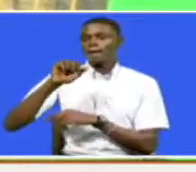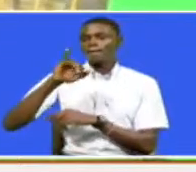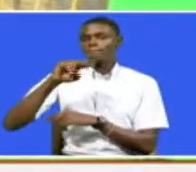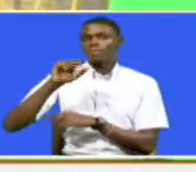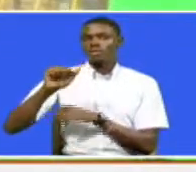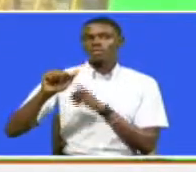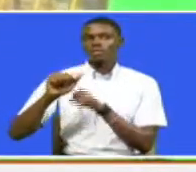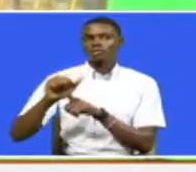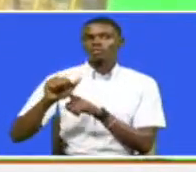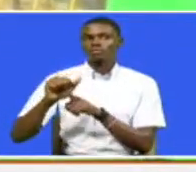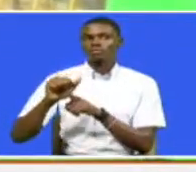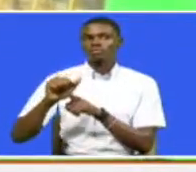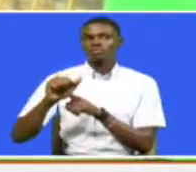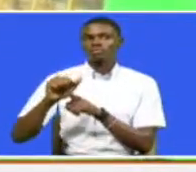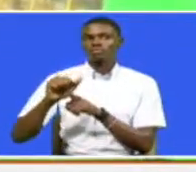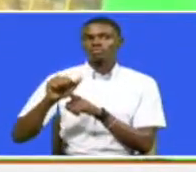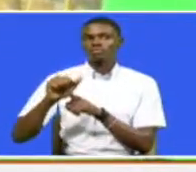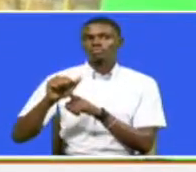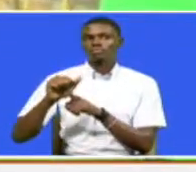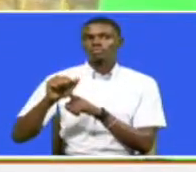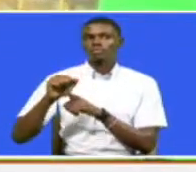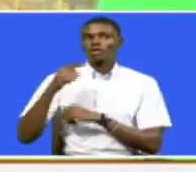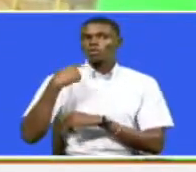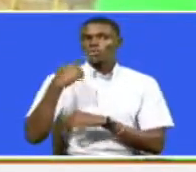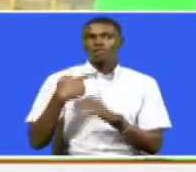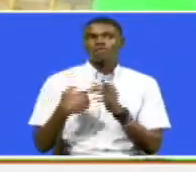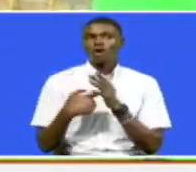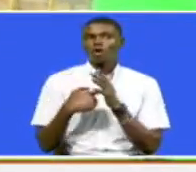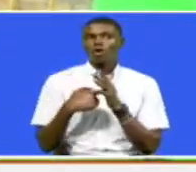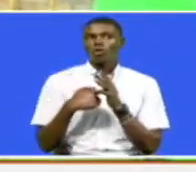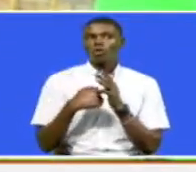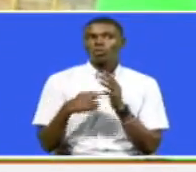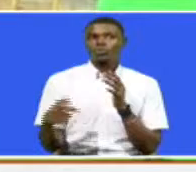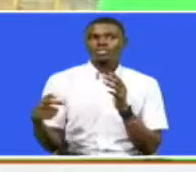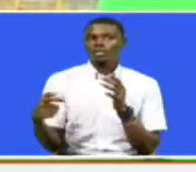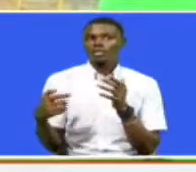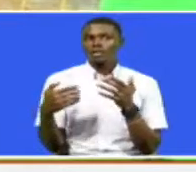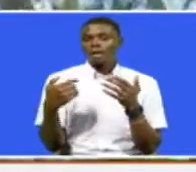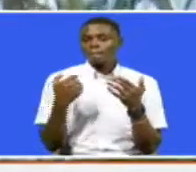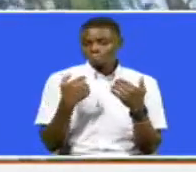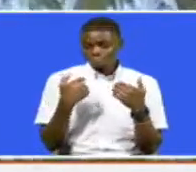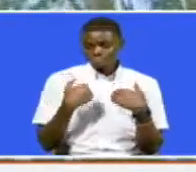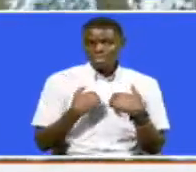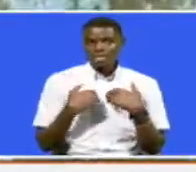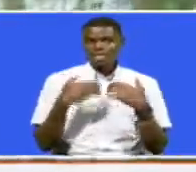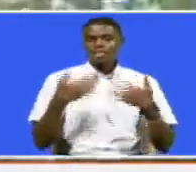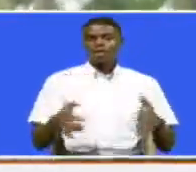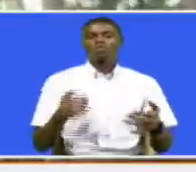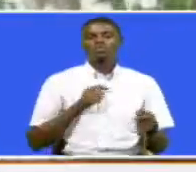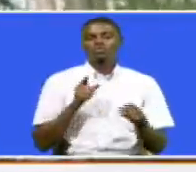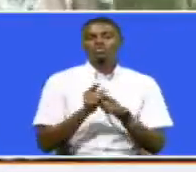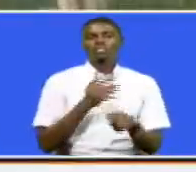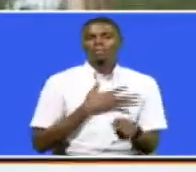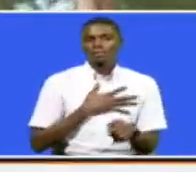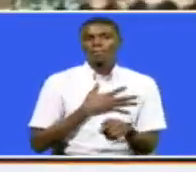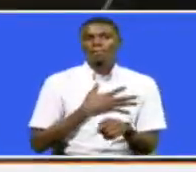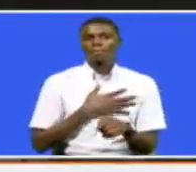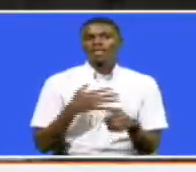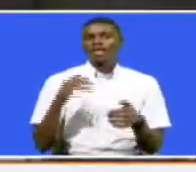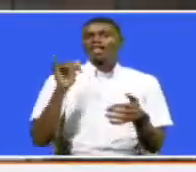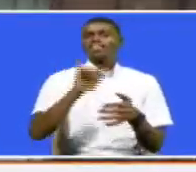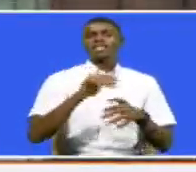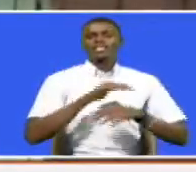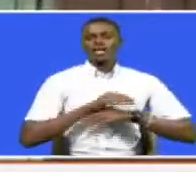over a bottle of beer, which has costed me the loss of my sister. And as if that was not